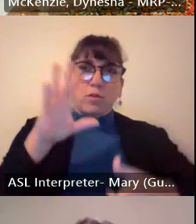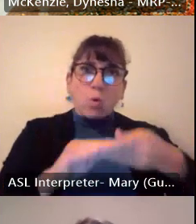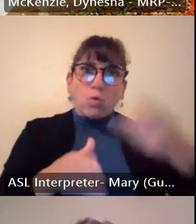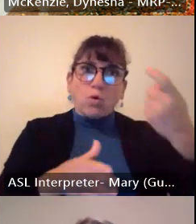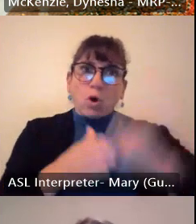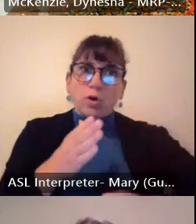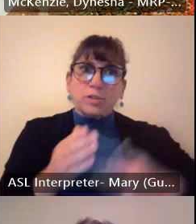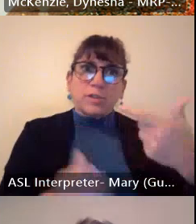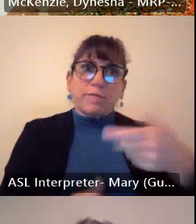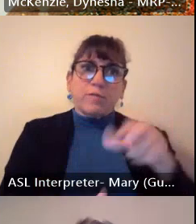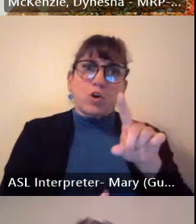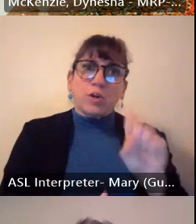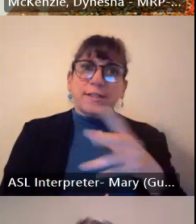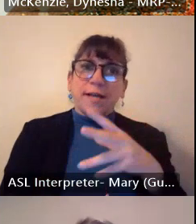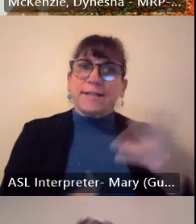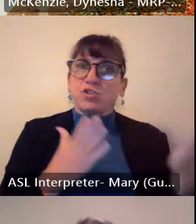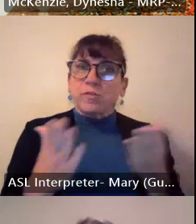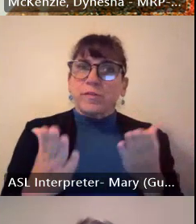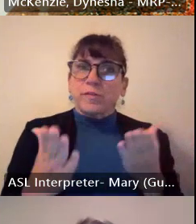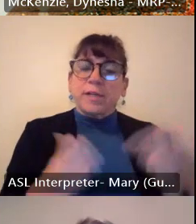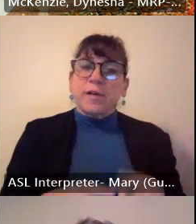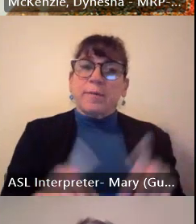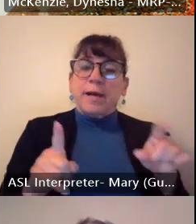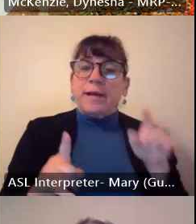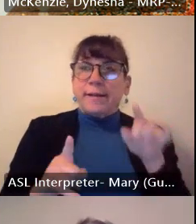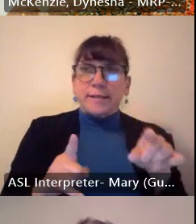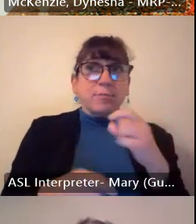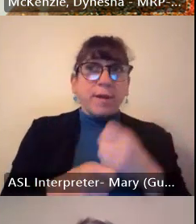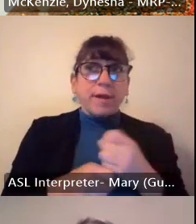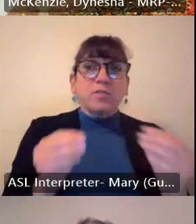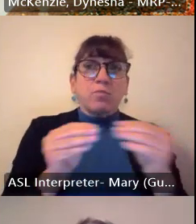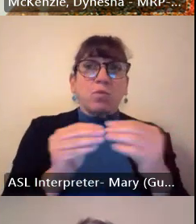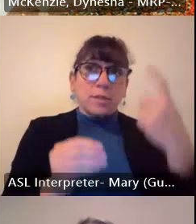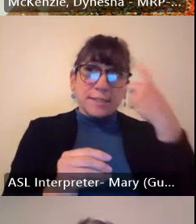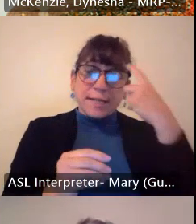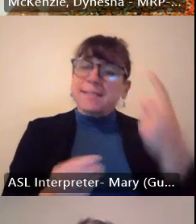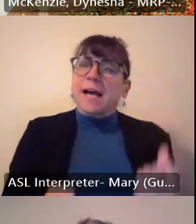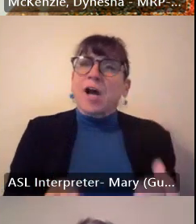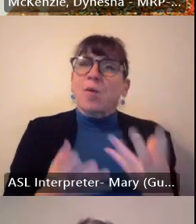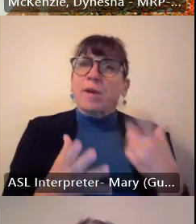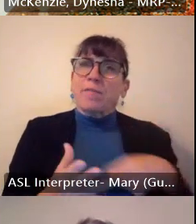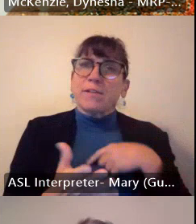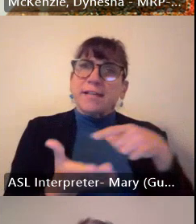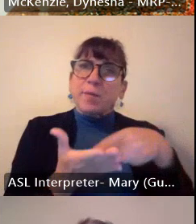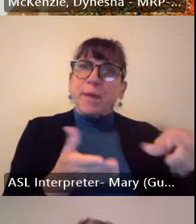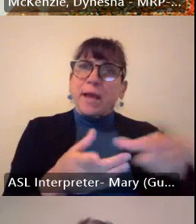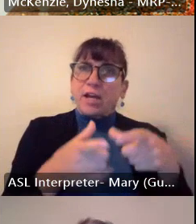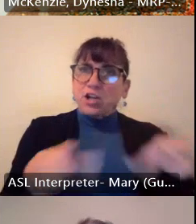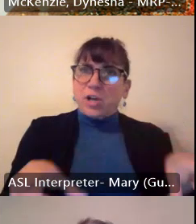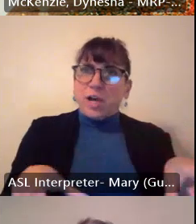services. But here's where it makes more sense. Like, how many of us get paychecks that are cut by